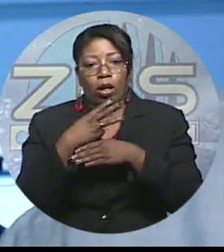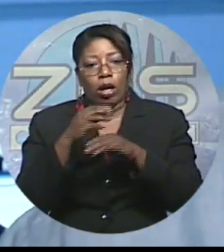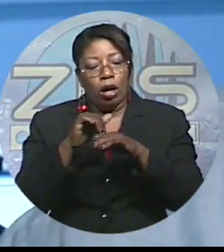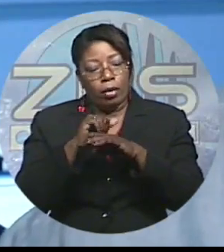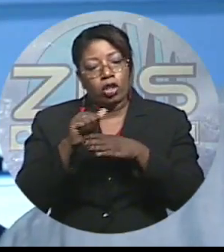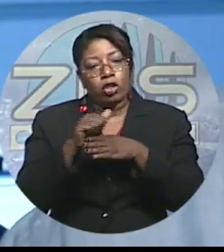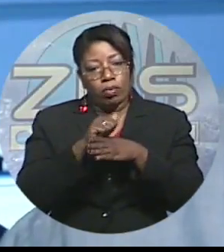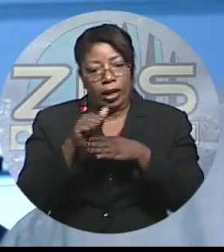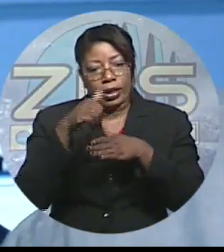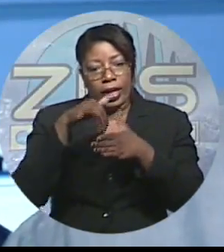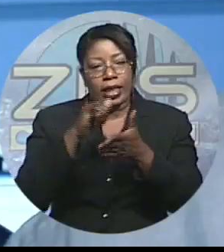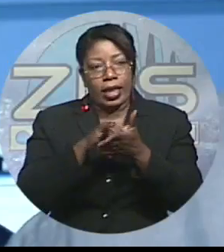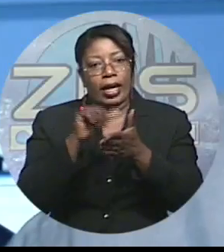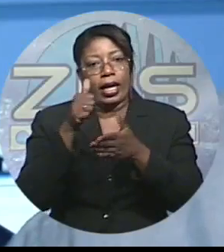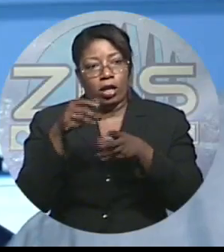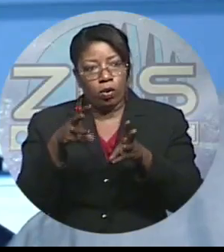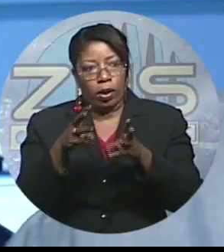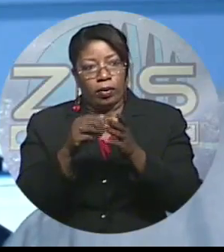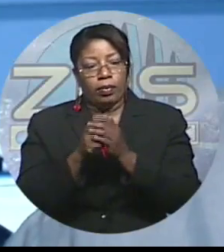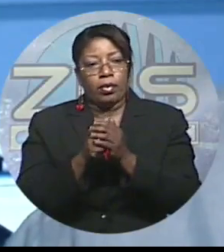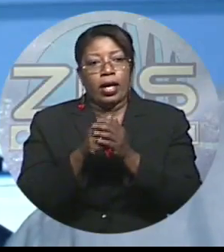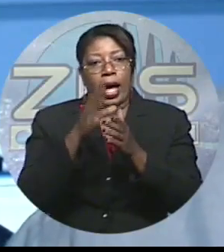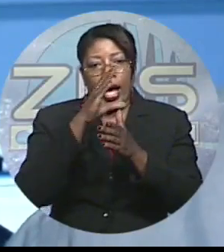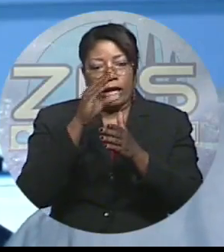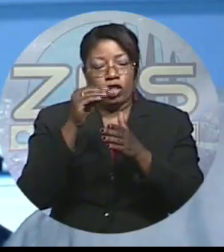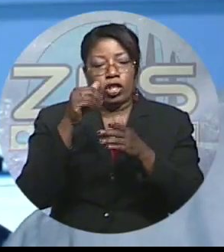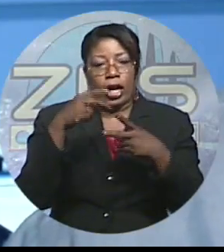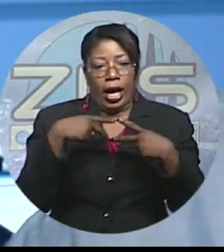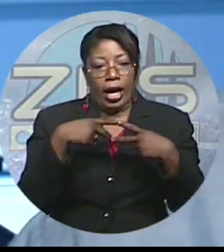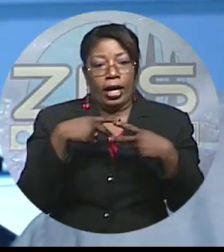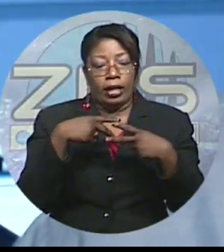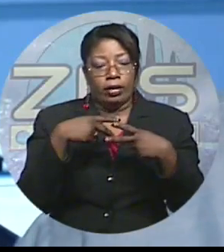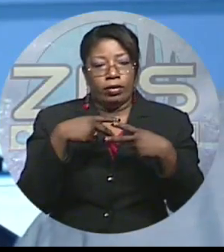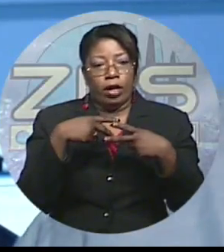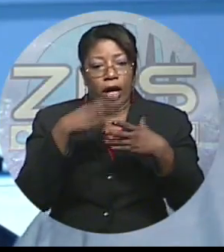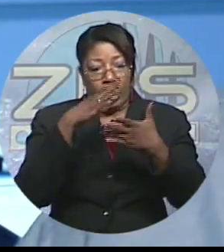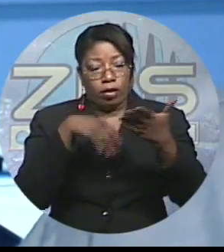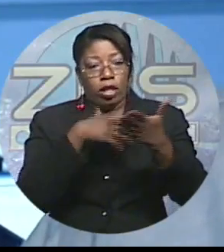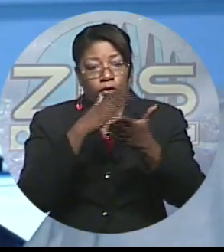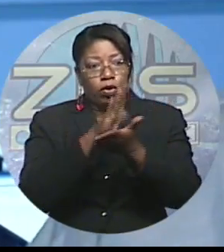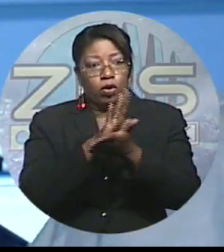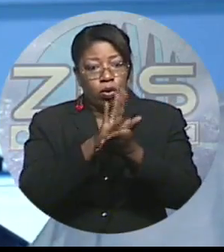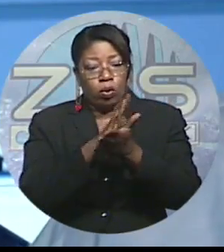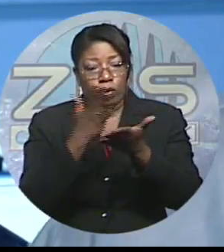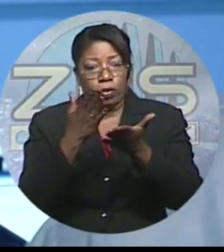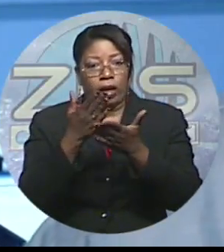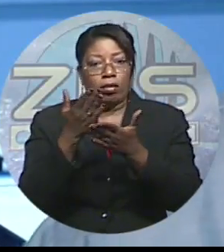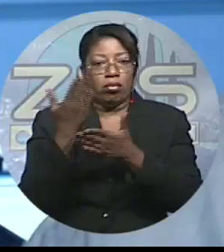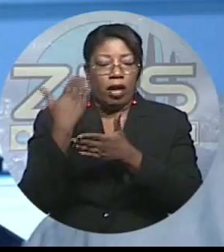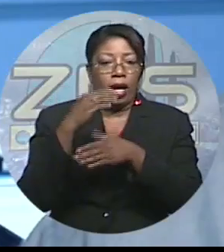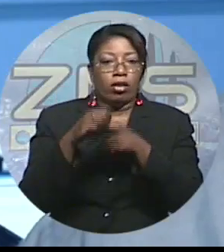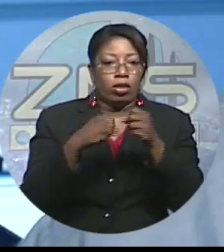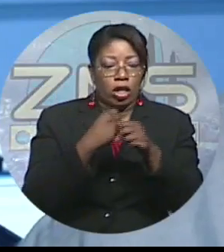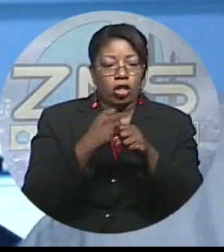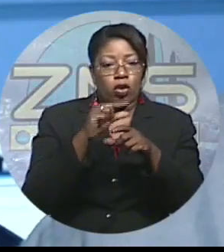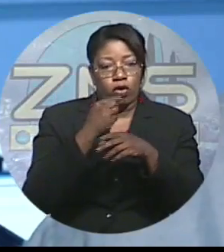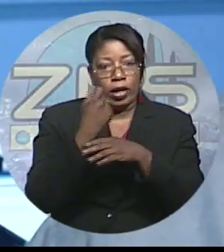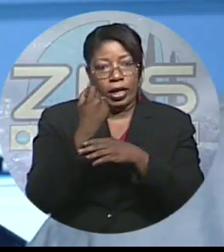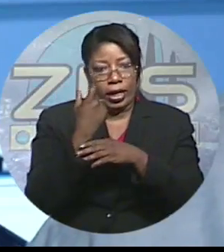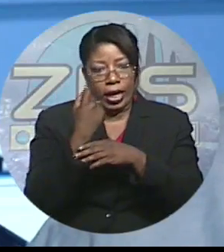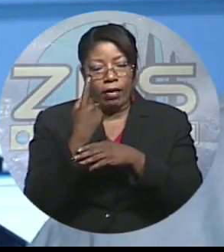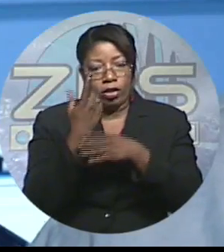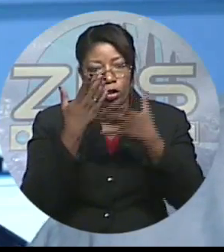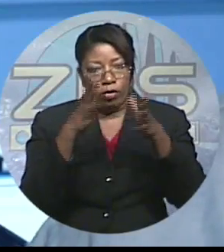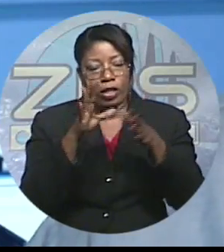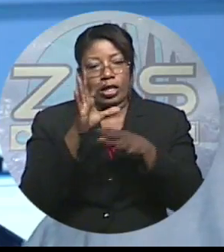her demanding high school schedule. And like the Bahamas may know already, last year, while she was a grade 11 student, she was able to